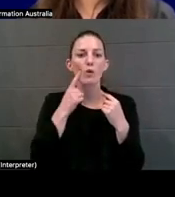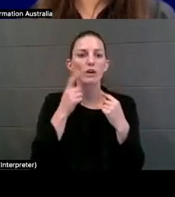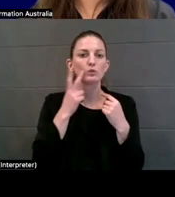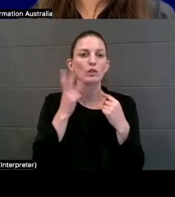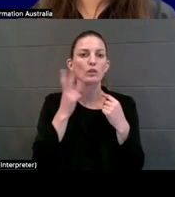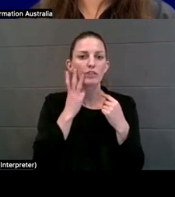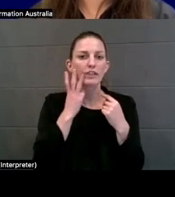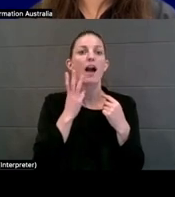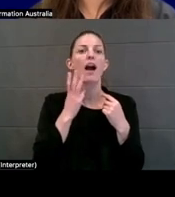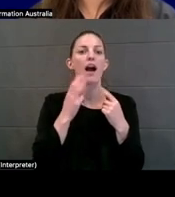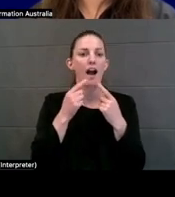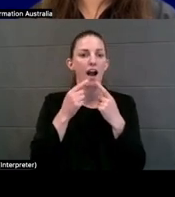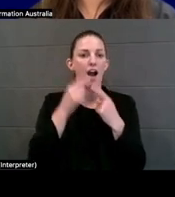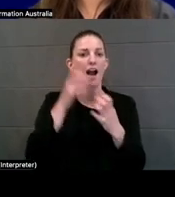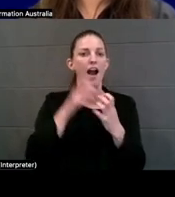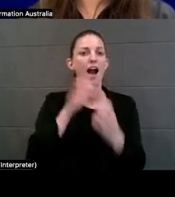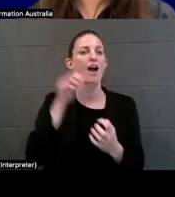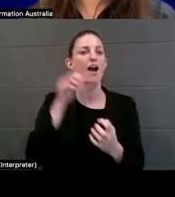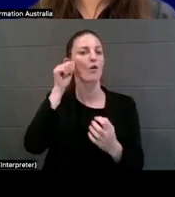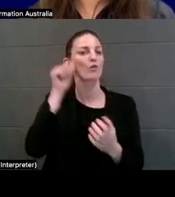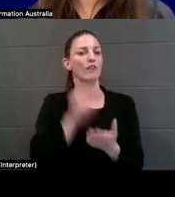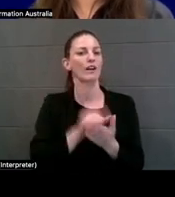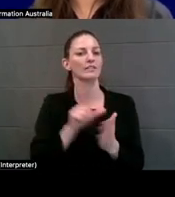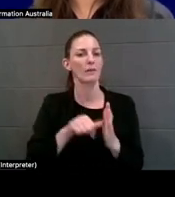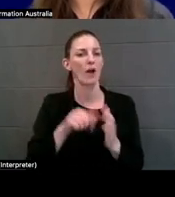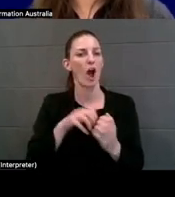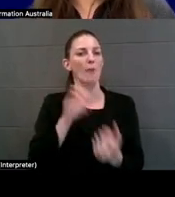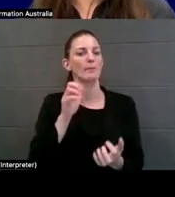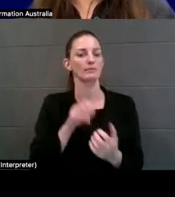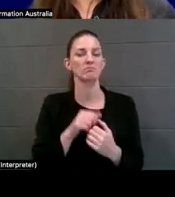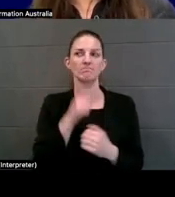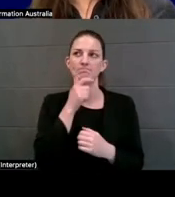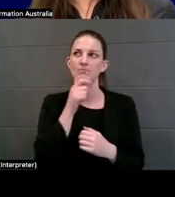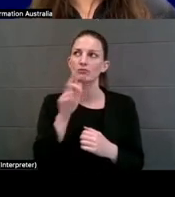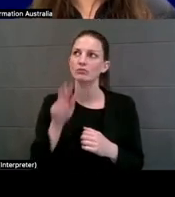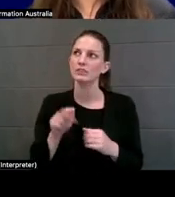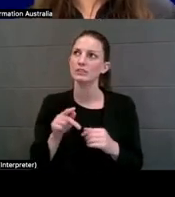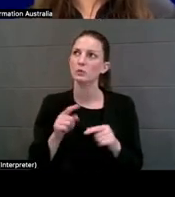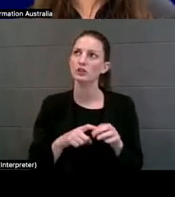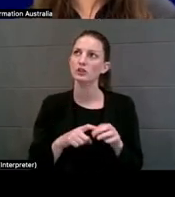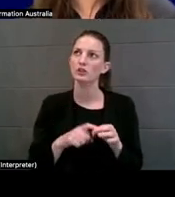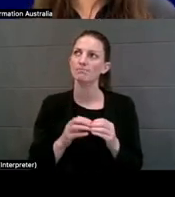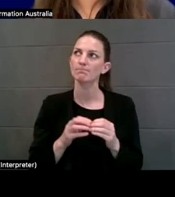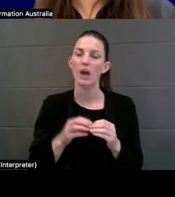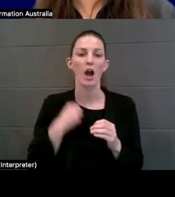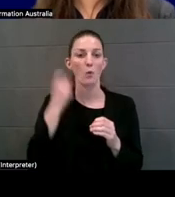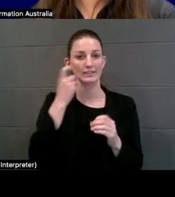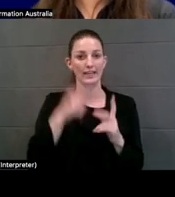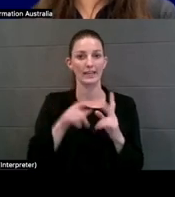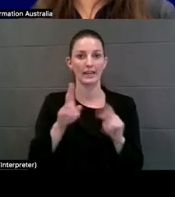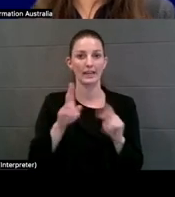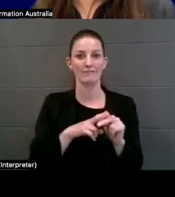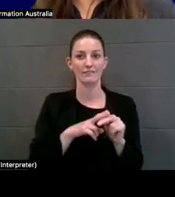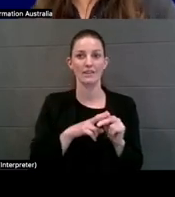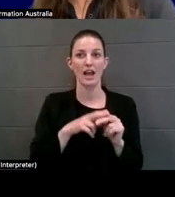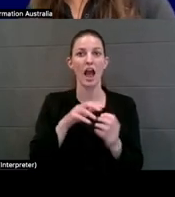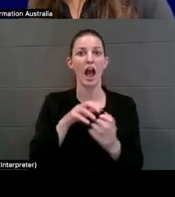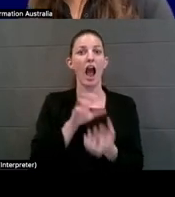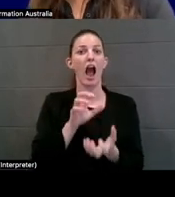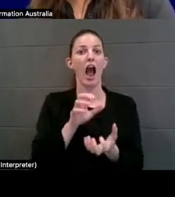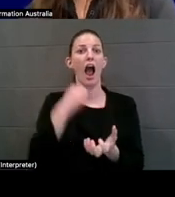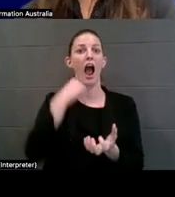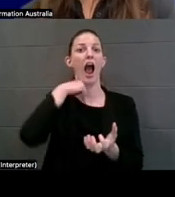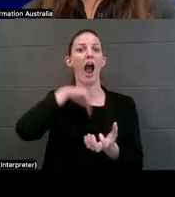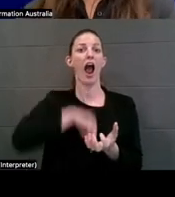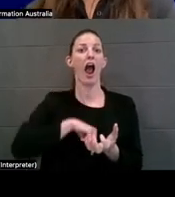I'm just reading, but teaching safe eating of food. I'm wondering if they're swallowing with their mouth wide open, or if it,